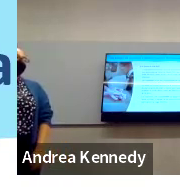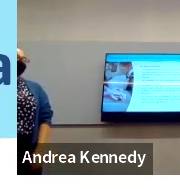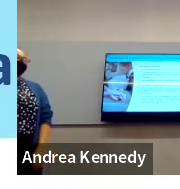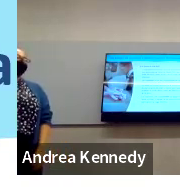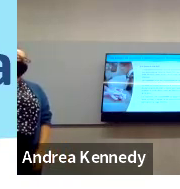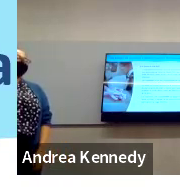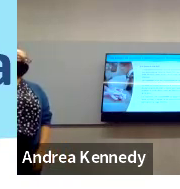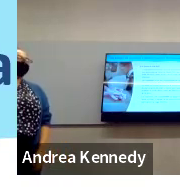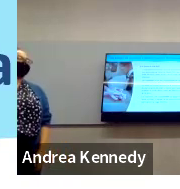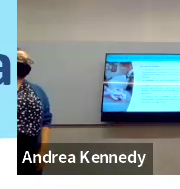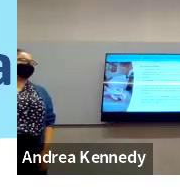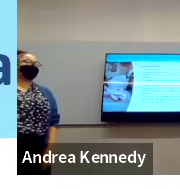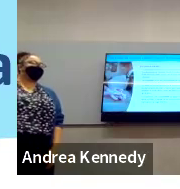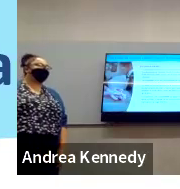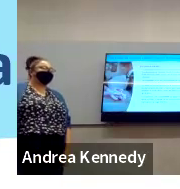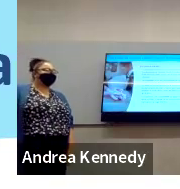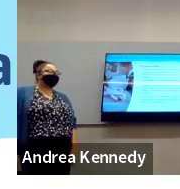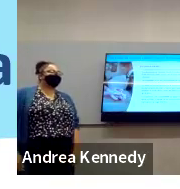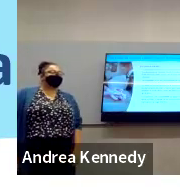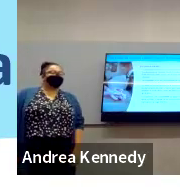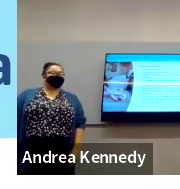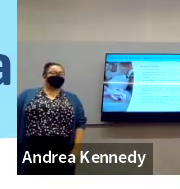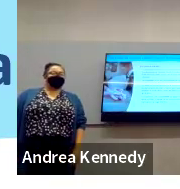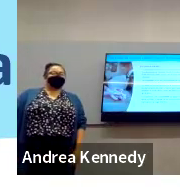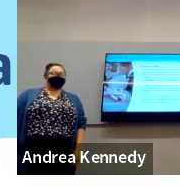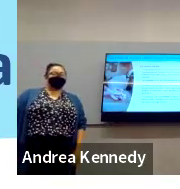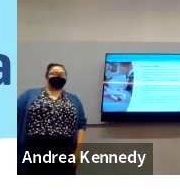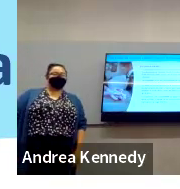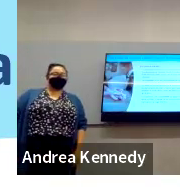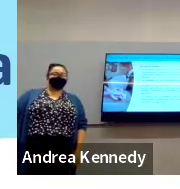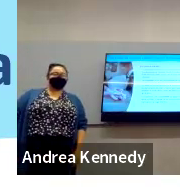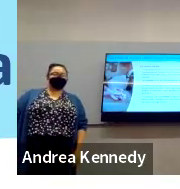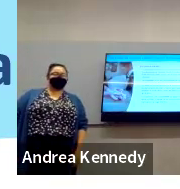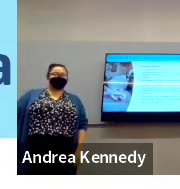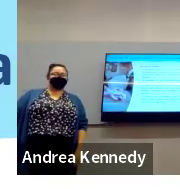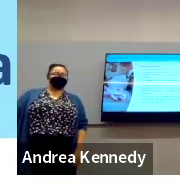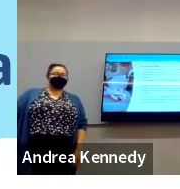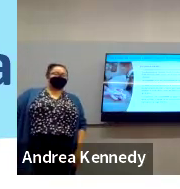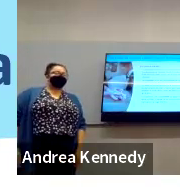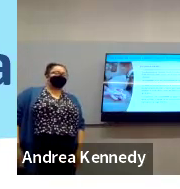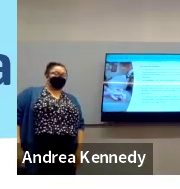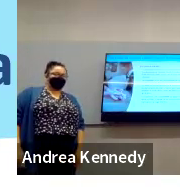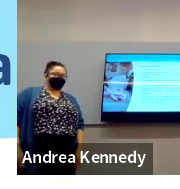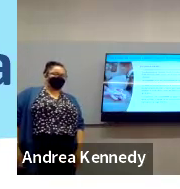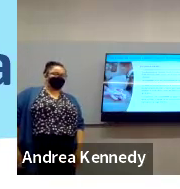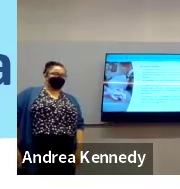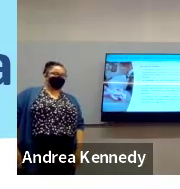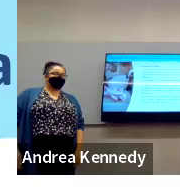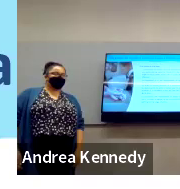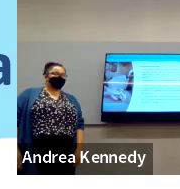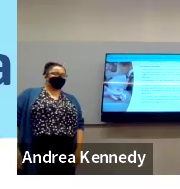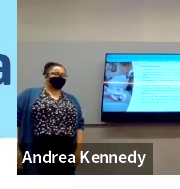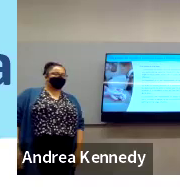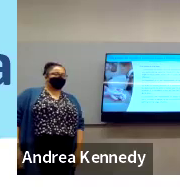a bajar de lo que normalmente están pagando. Los inquilinos ya no son responsables después